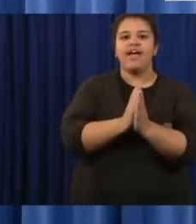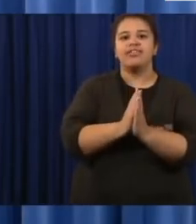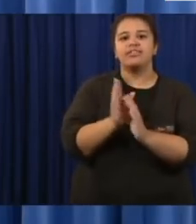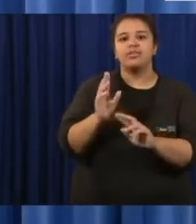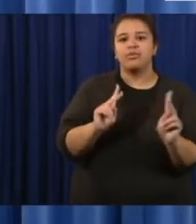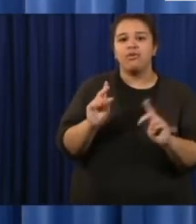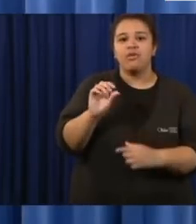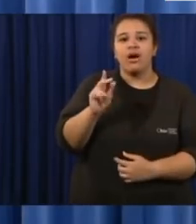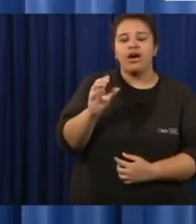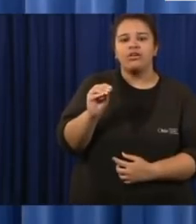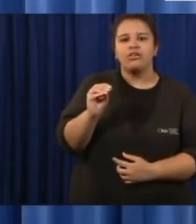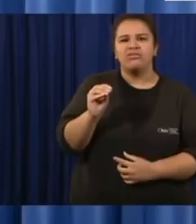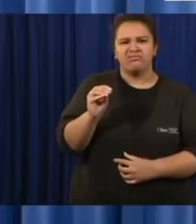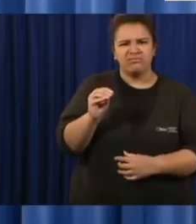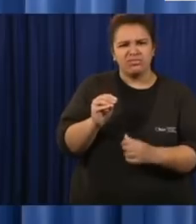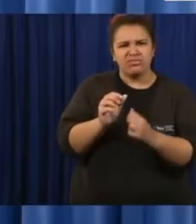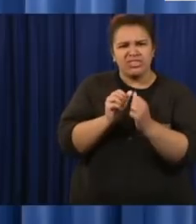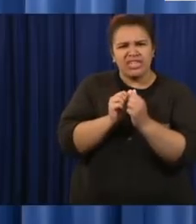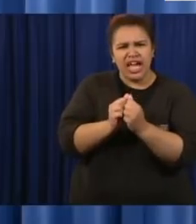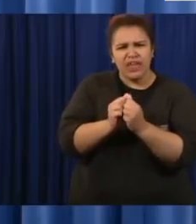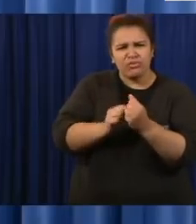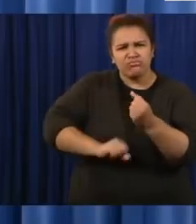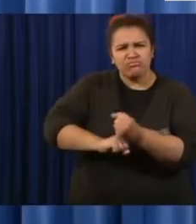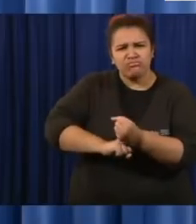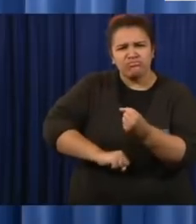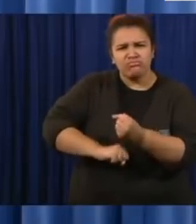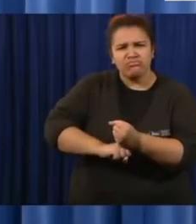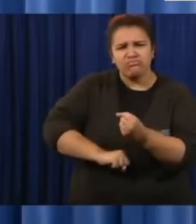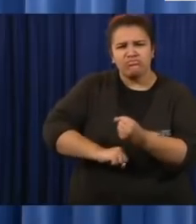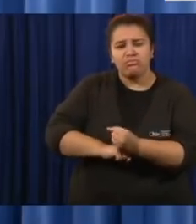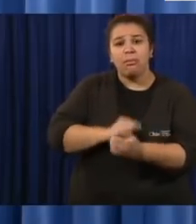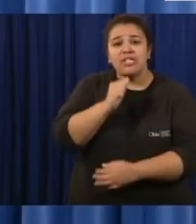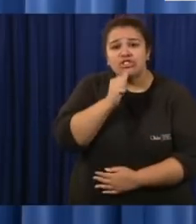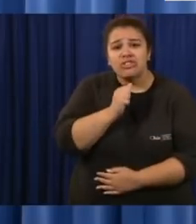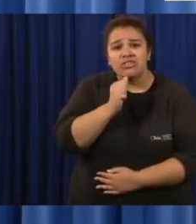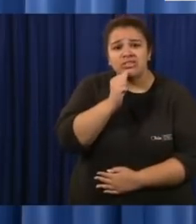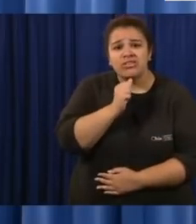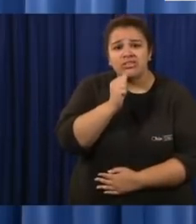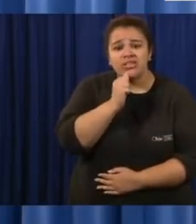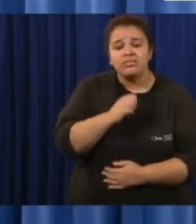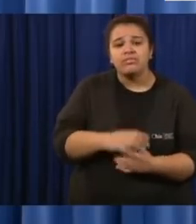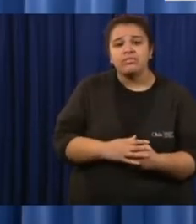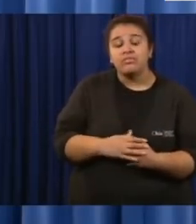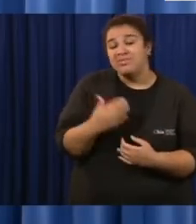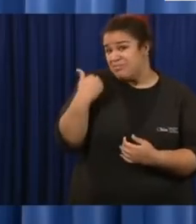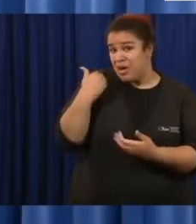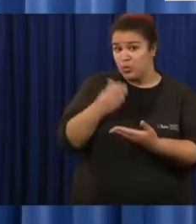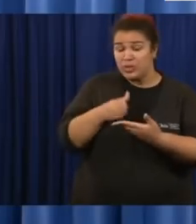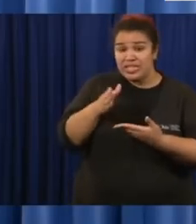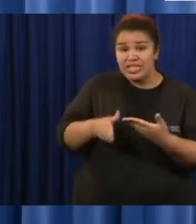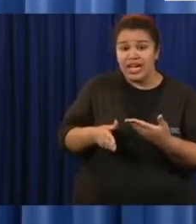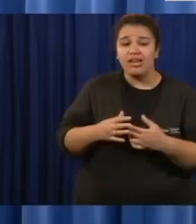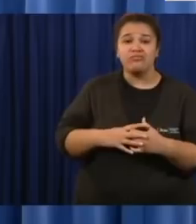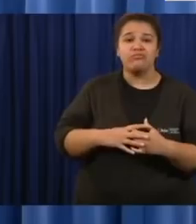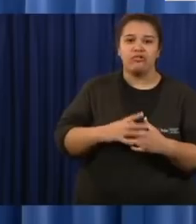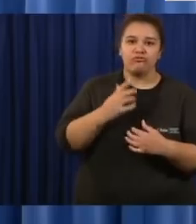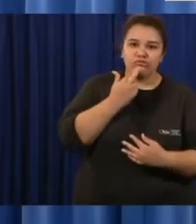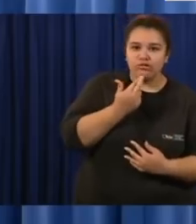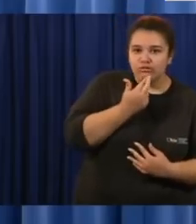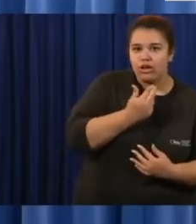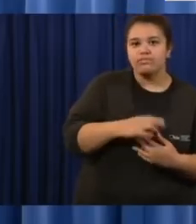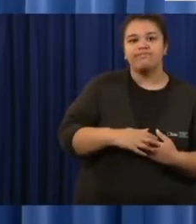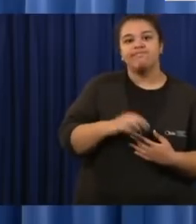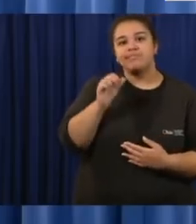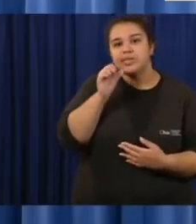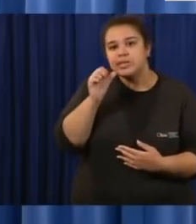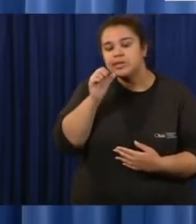together on this, and together we get through it. As this past weekend, opened up the restaurants and some businesses,